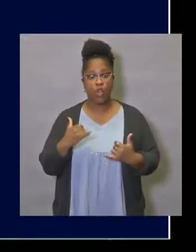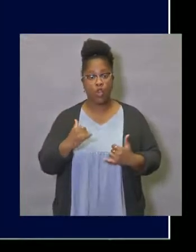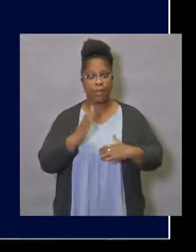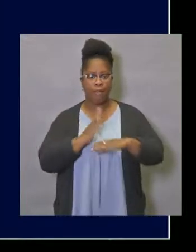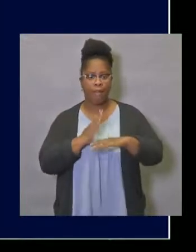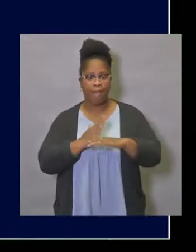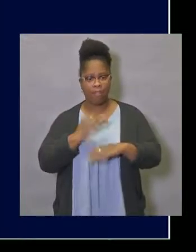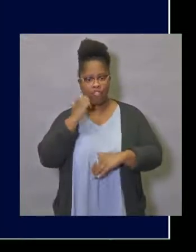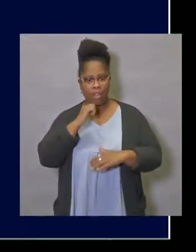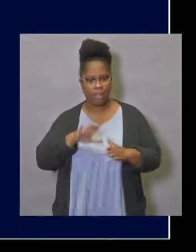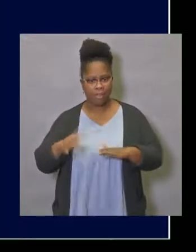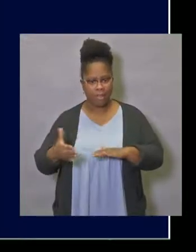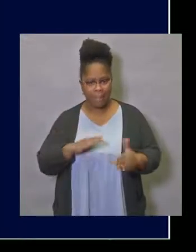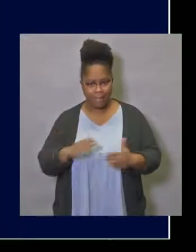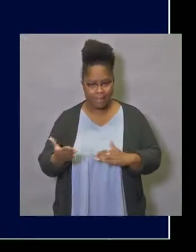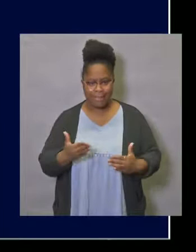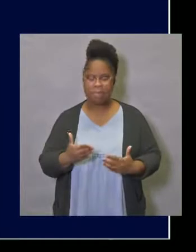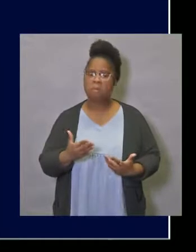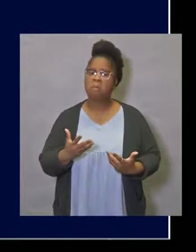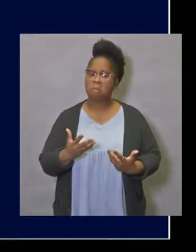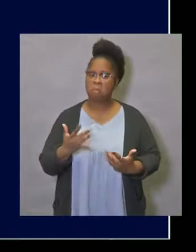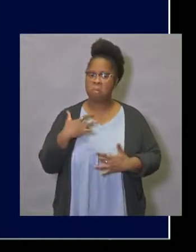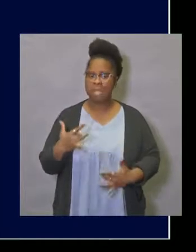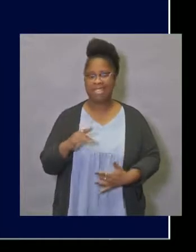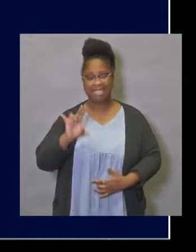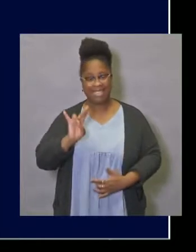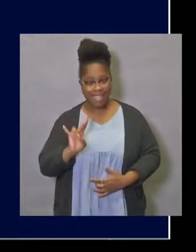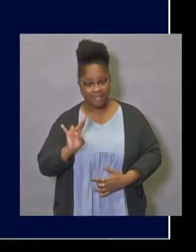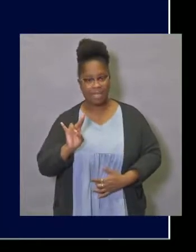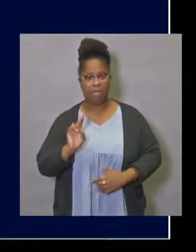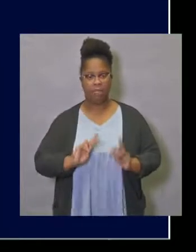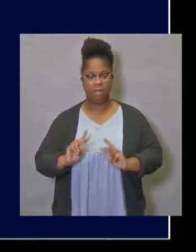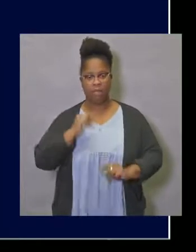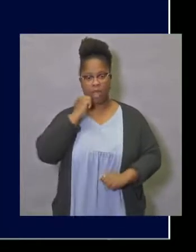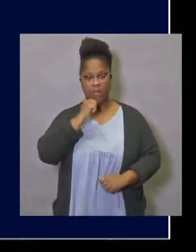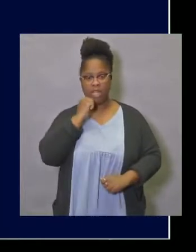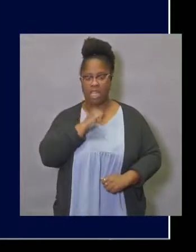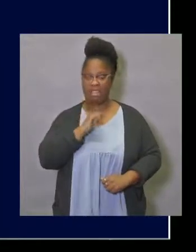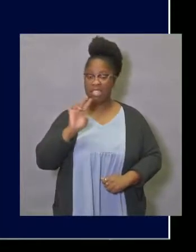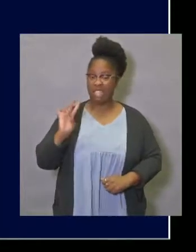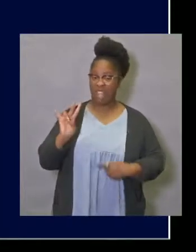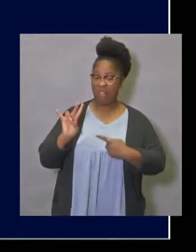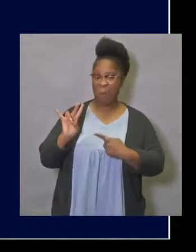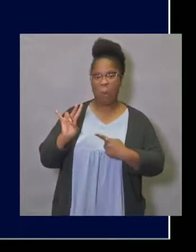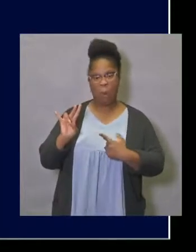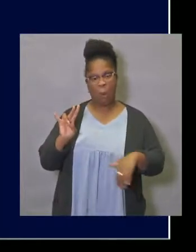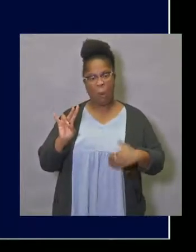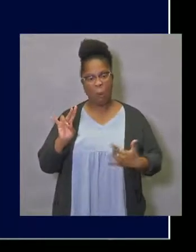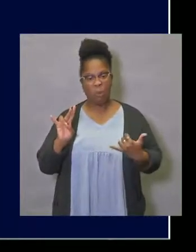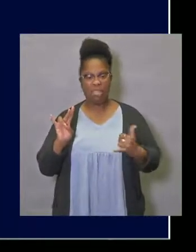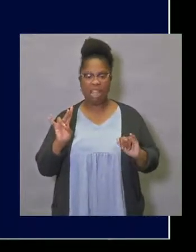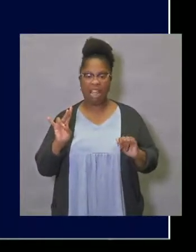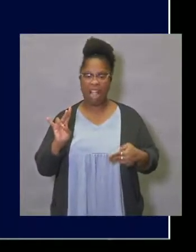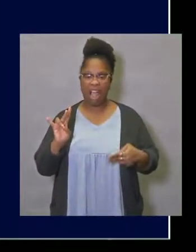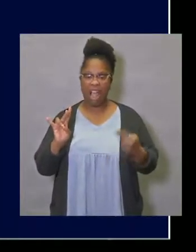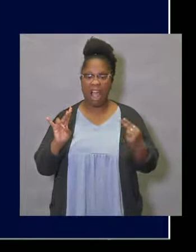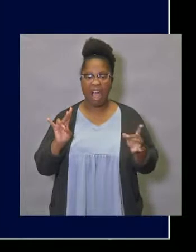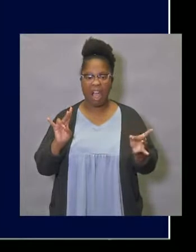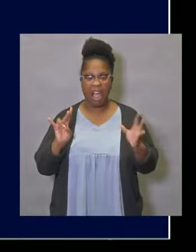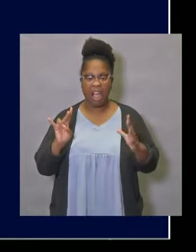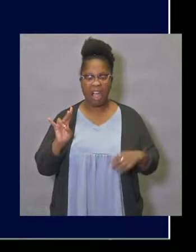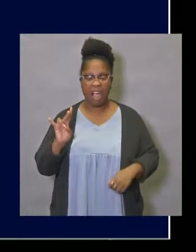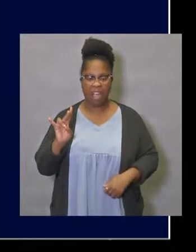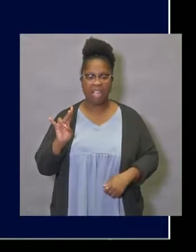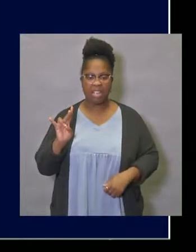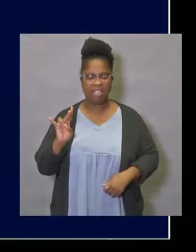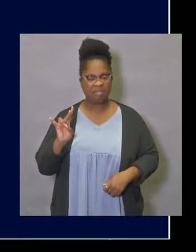deaths is now at 7 people passing away each day. This is still a relatively high number and represents a